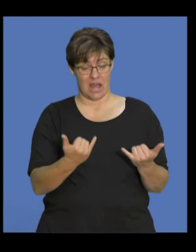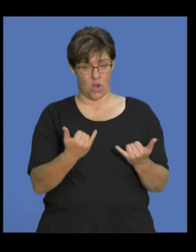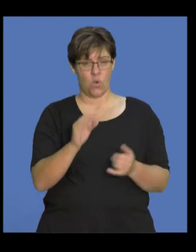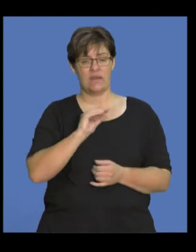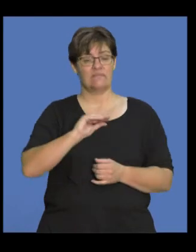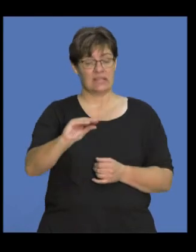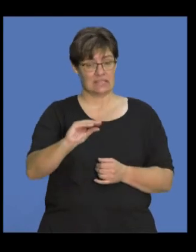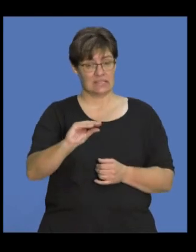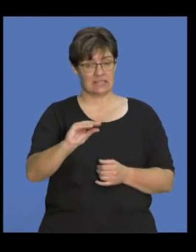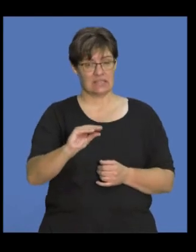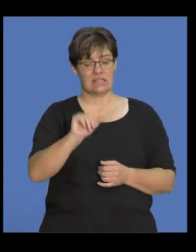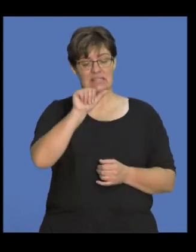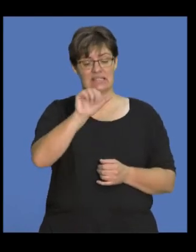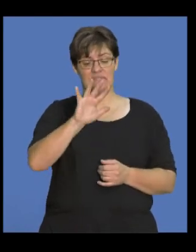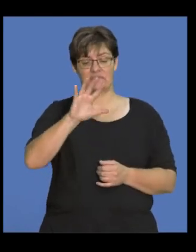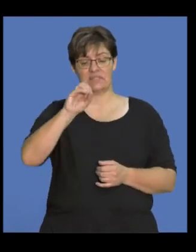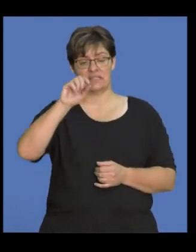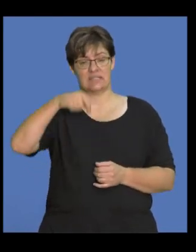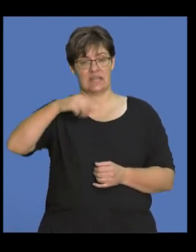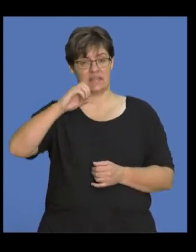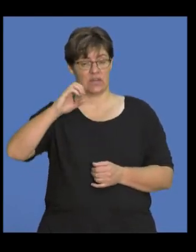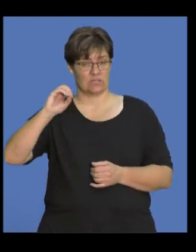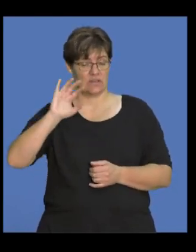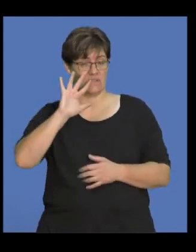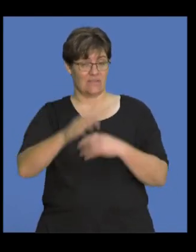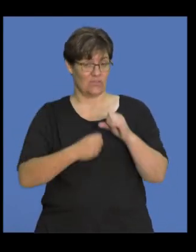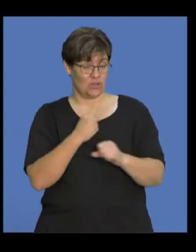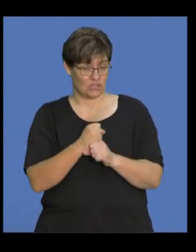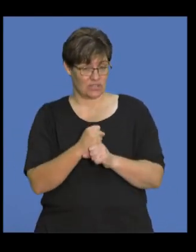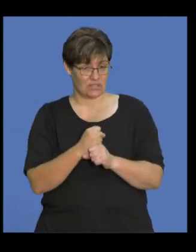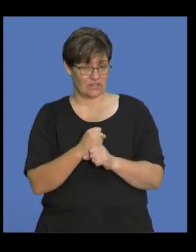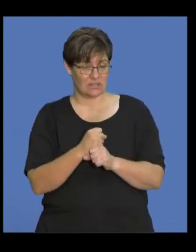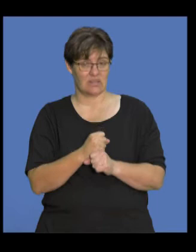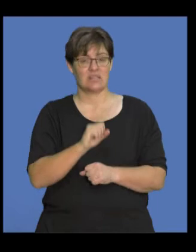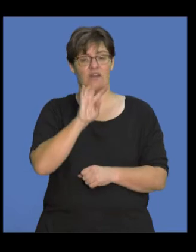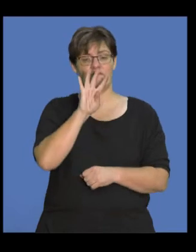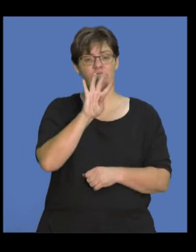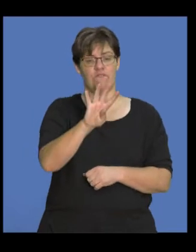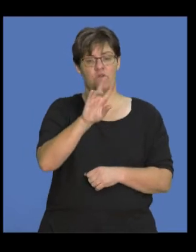invest now to get 650,000 in 5 years' time is